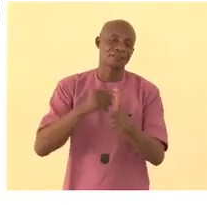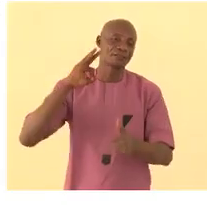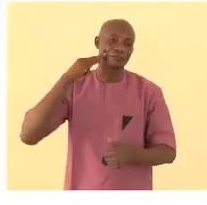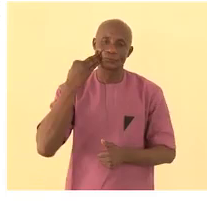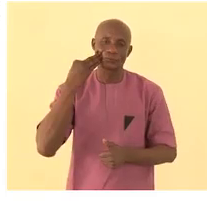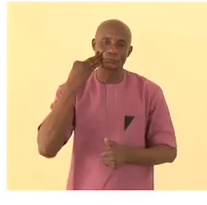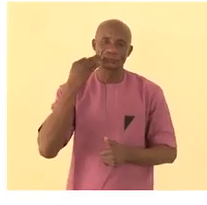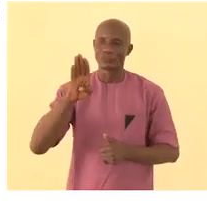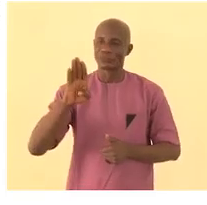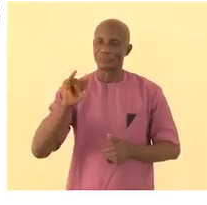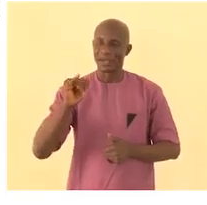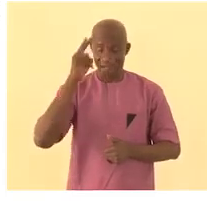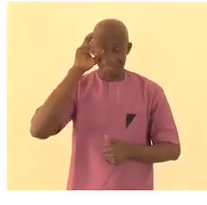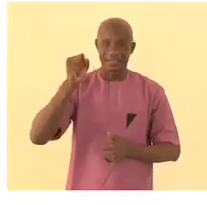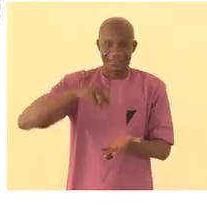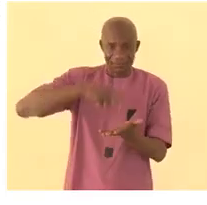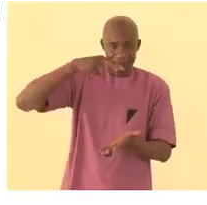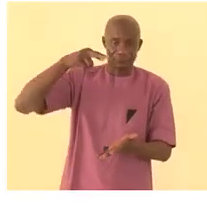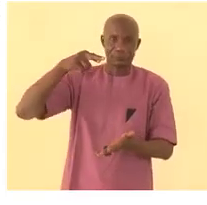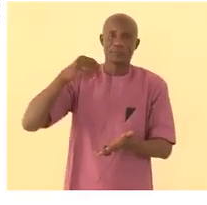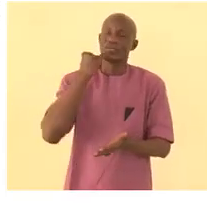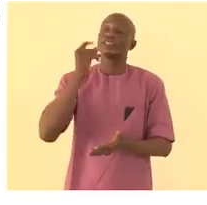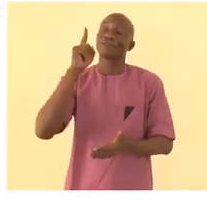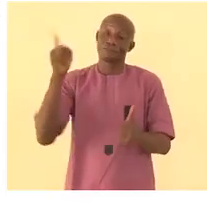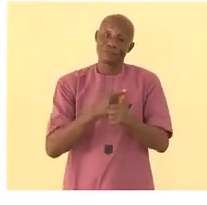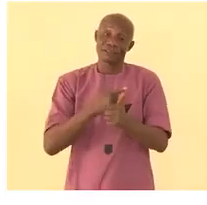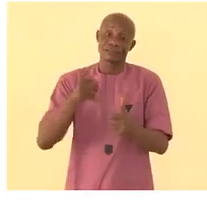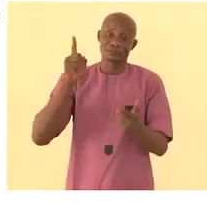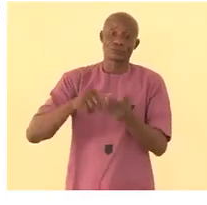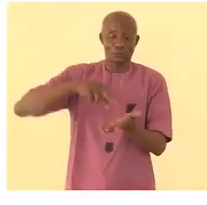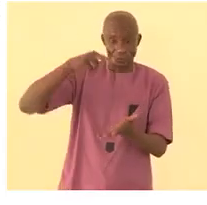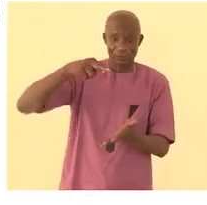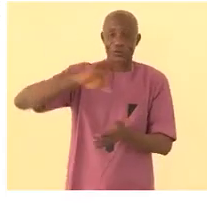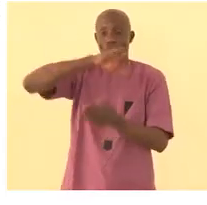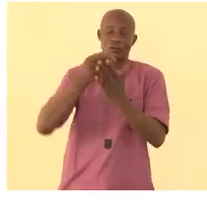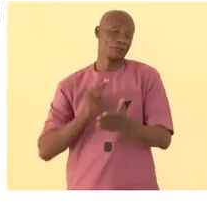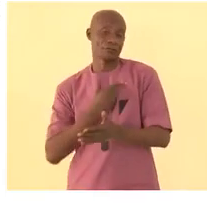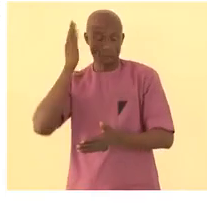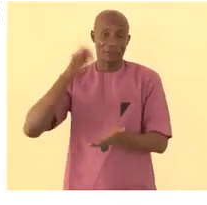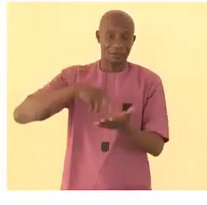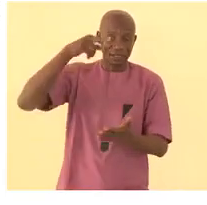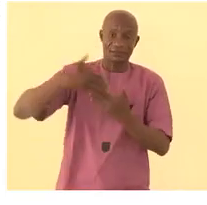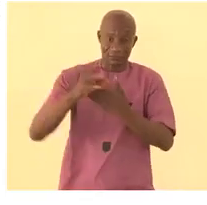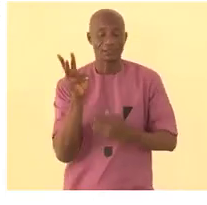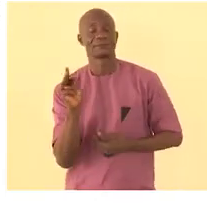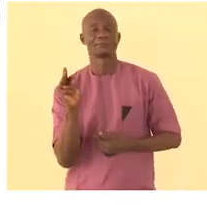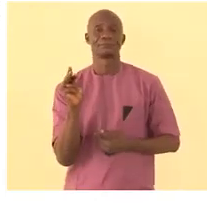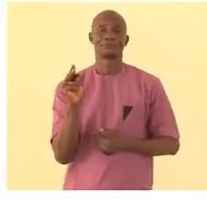dead. What that means is by his resurrection, Jesus is the first to rise. All of us will rise after him, but he is